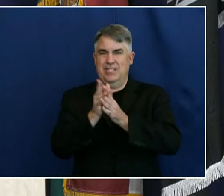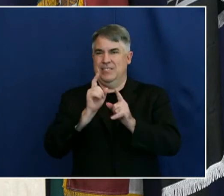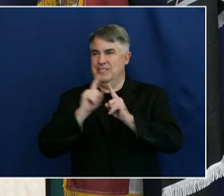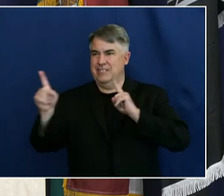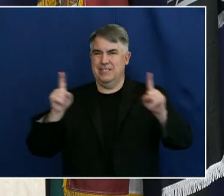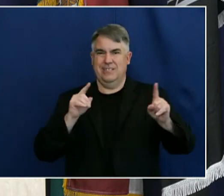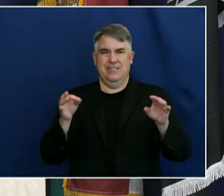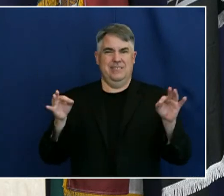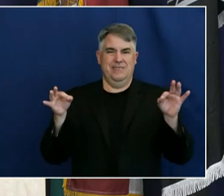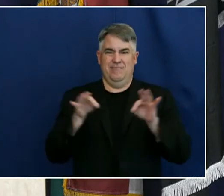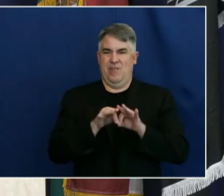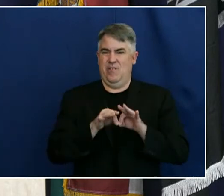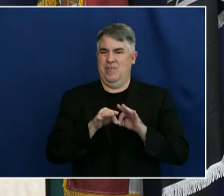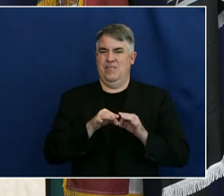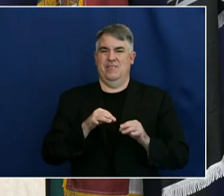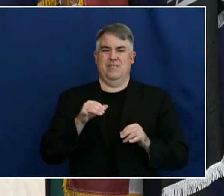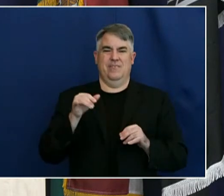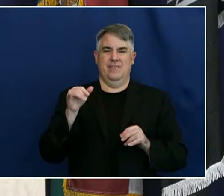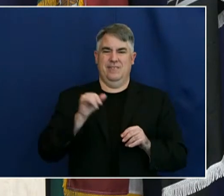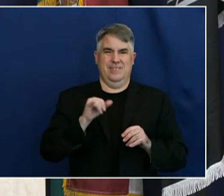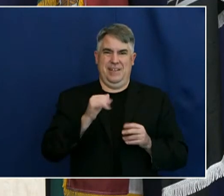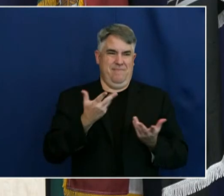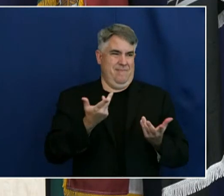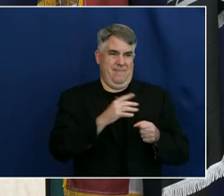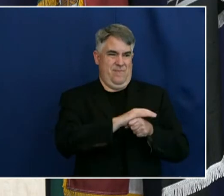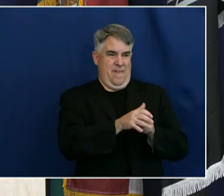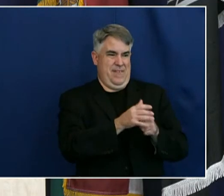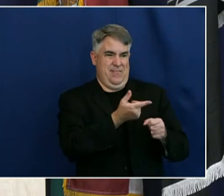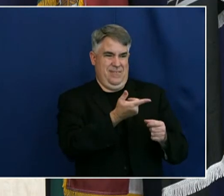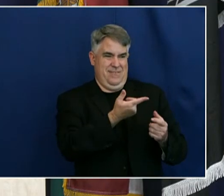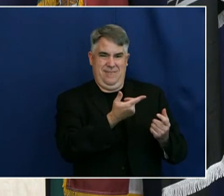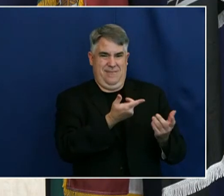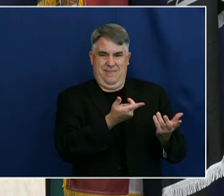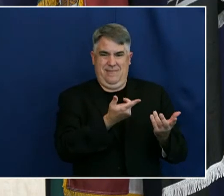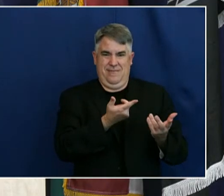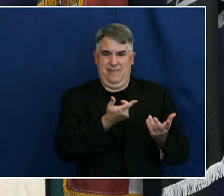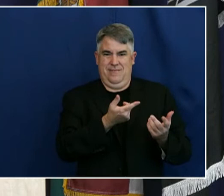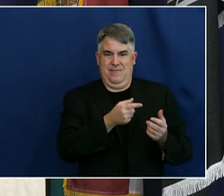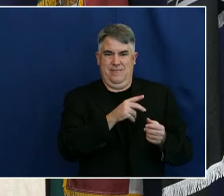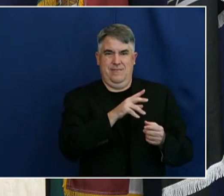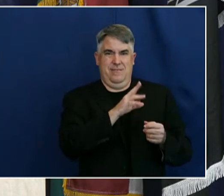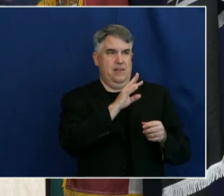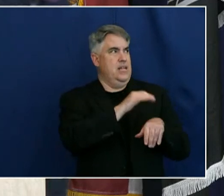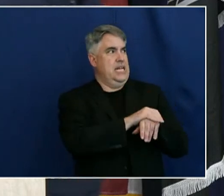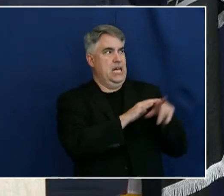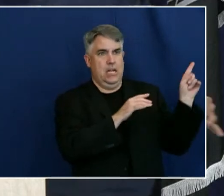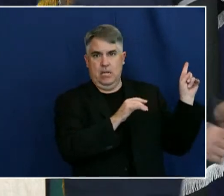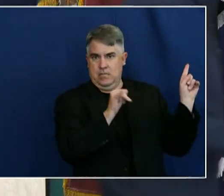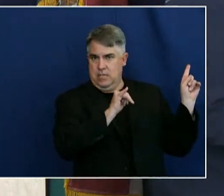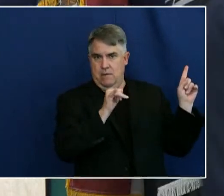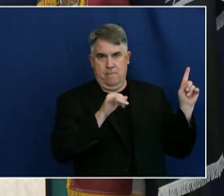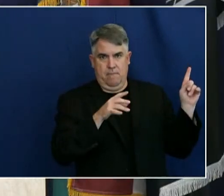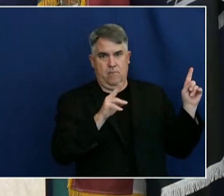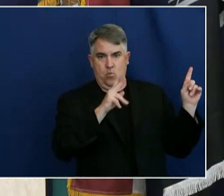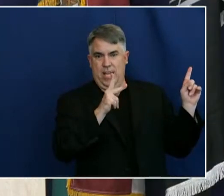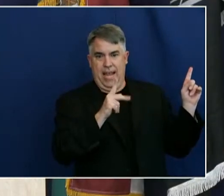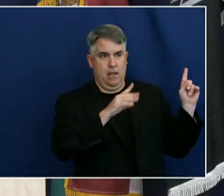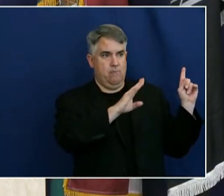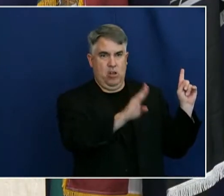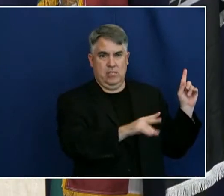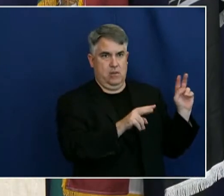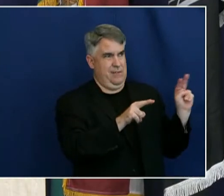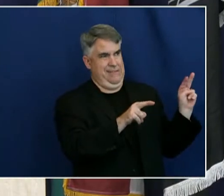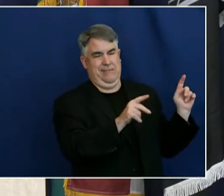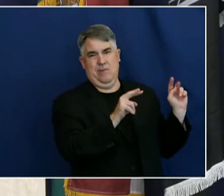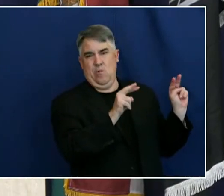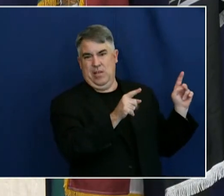detected the B.1.1.7 variant, or so-called UK variant. So hopefully that answers the question. Yes,